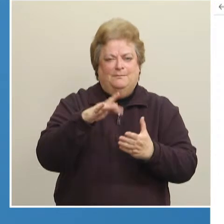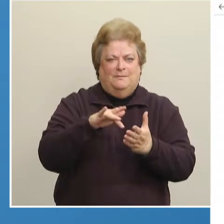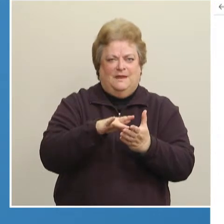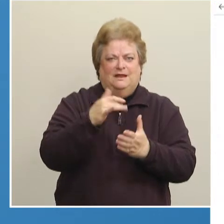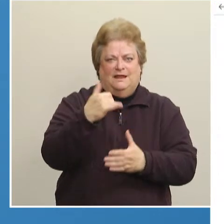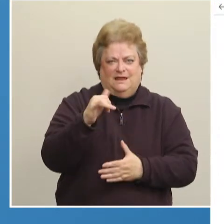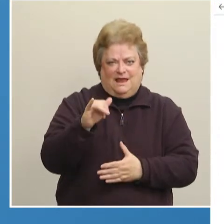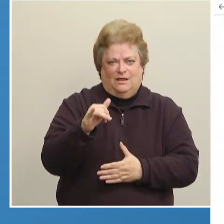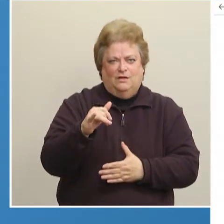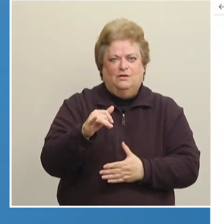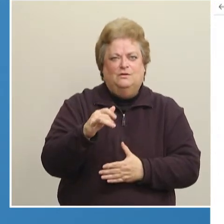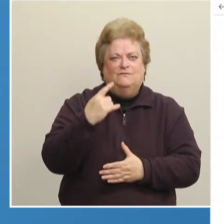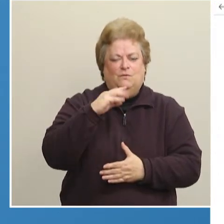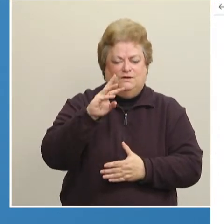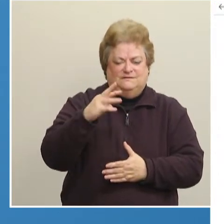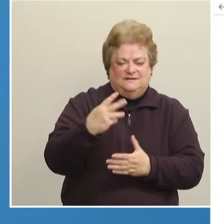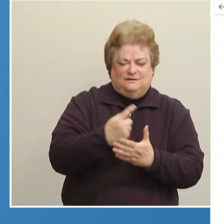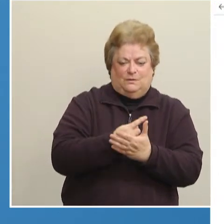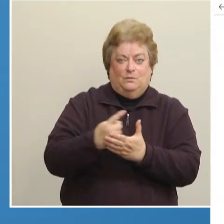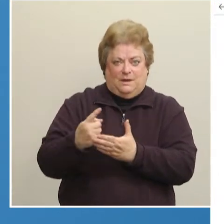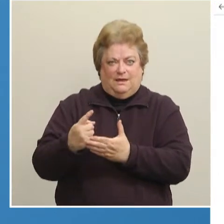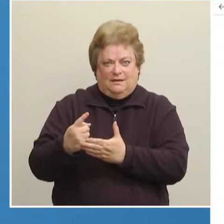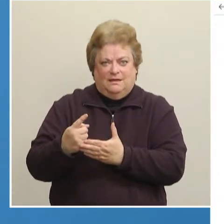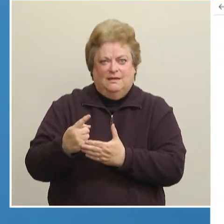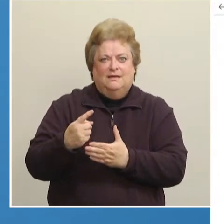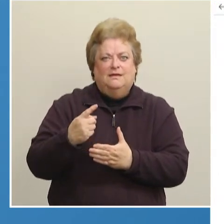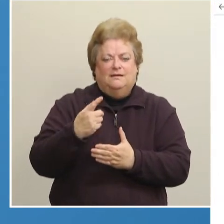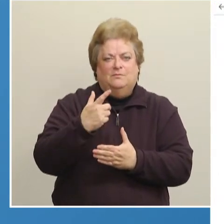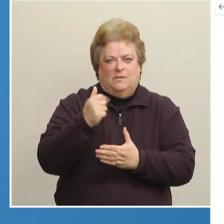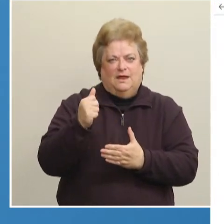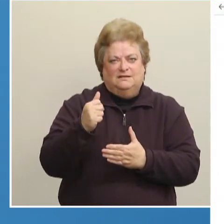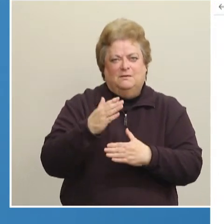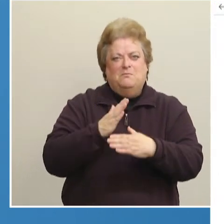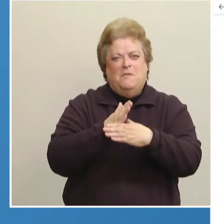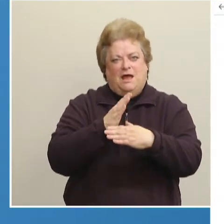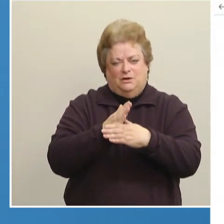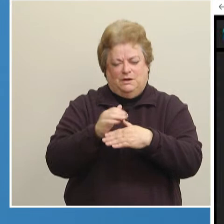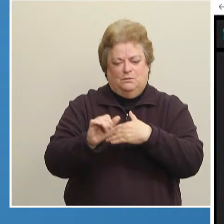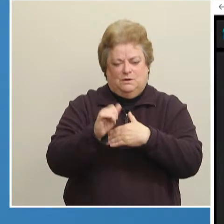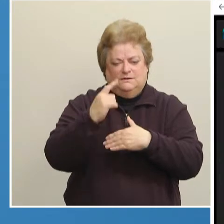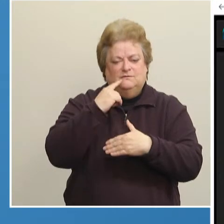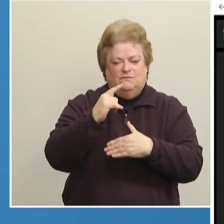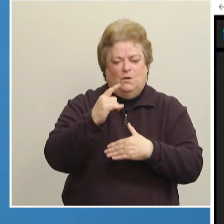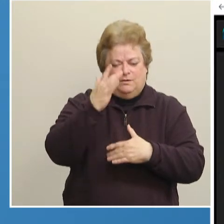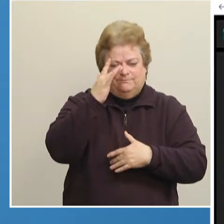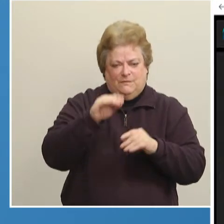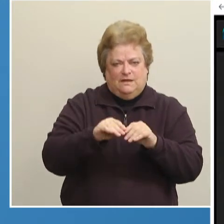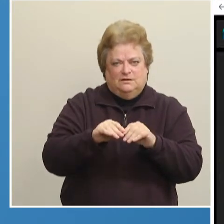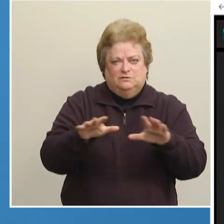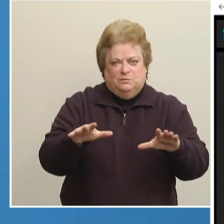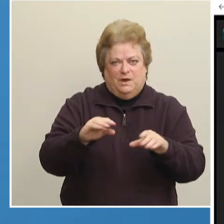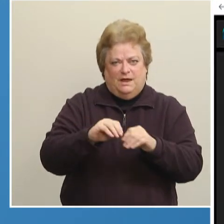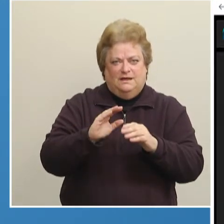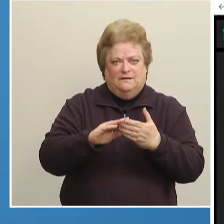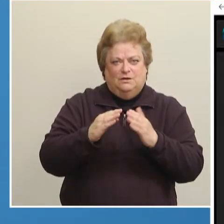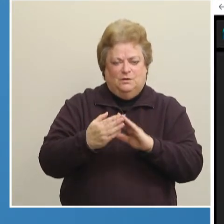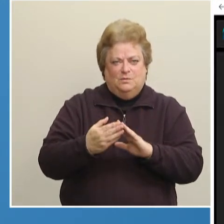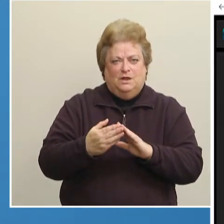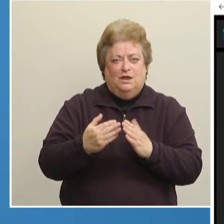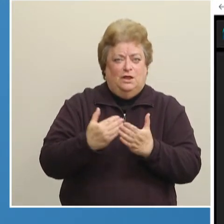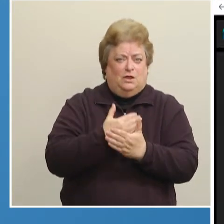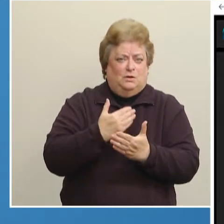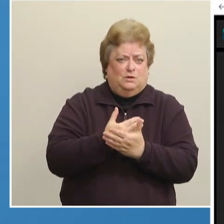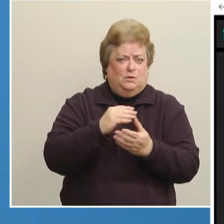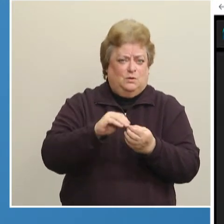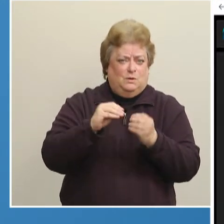straight week, indicating a moderate risk of the virus spreading in our community. New weekly COVID-19 case